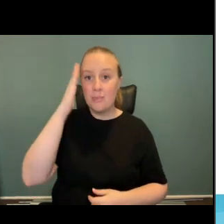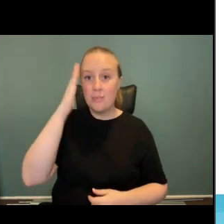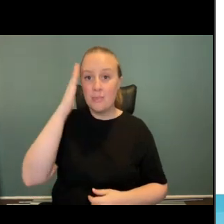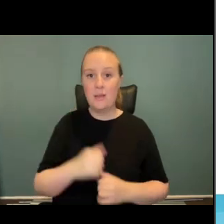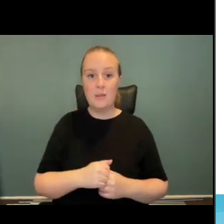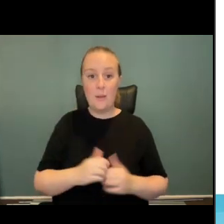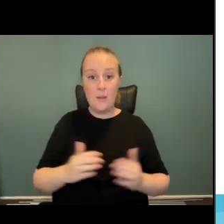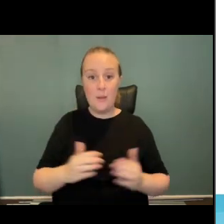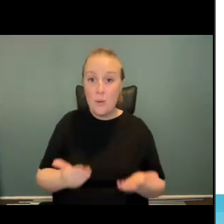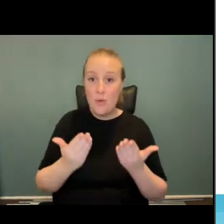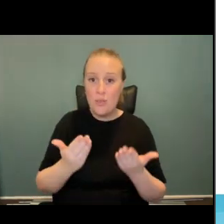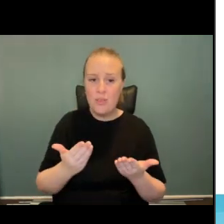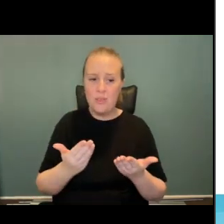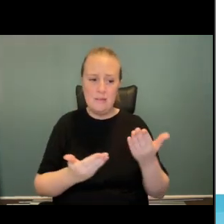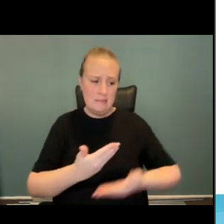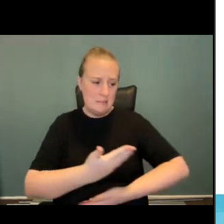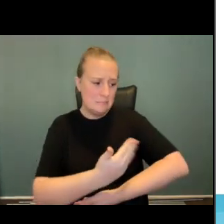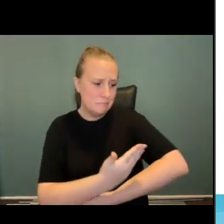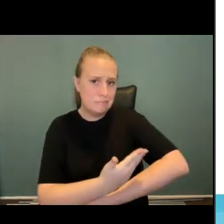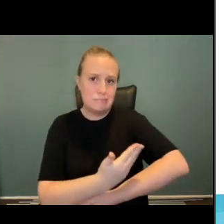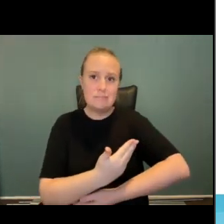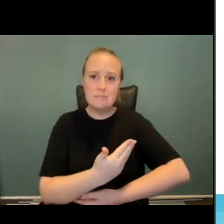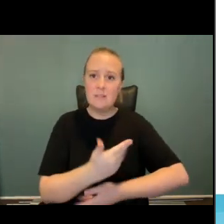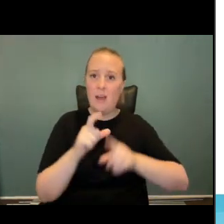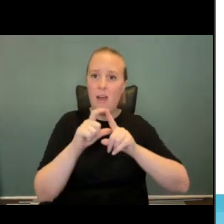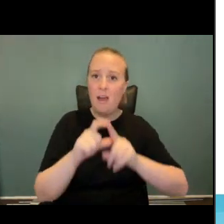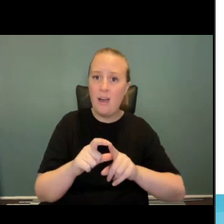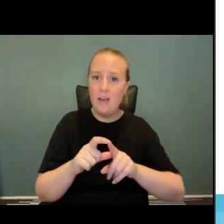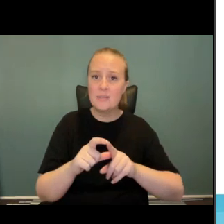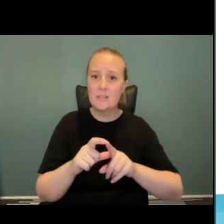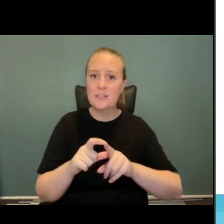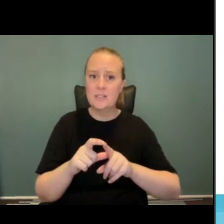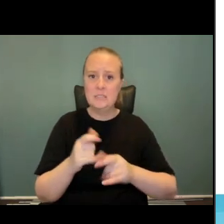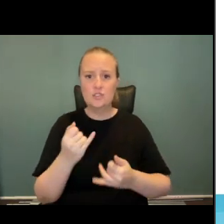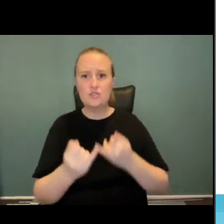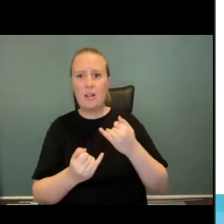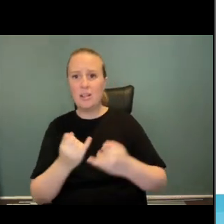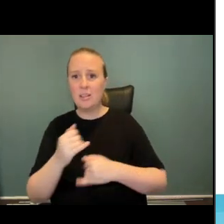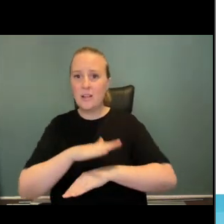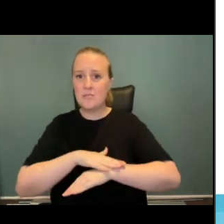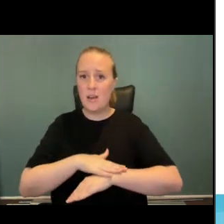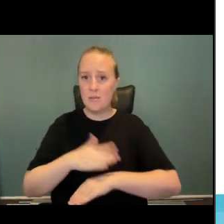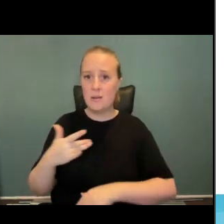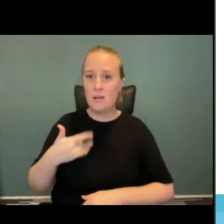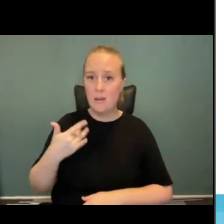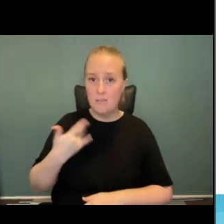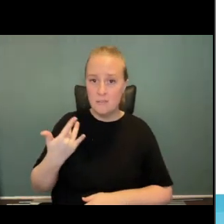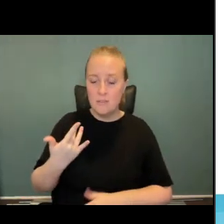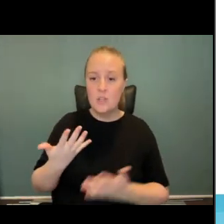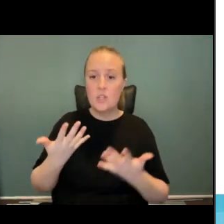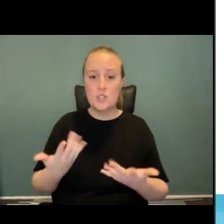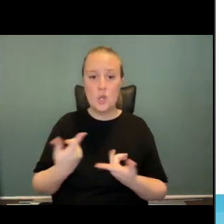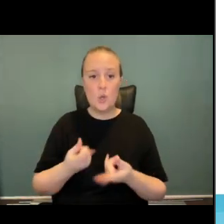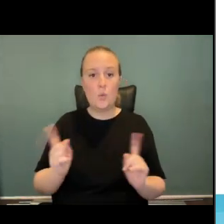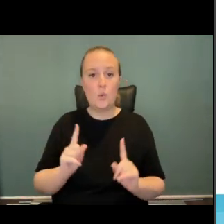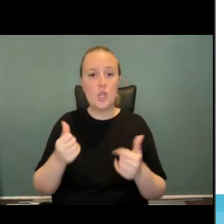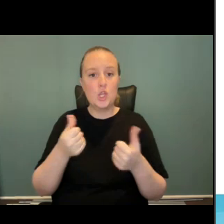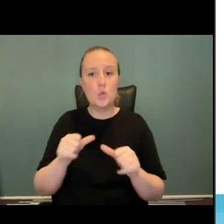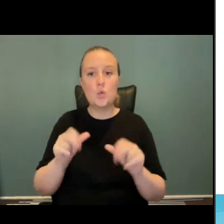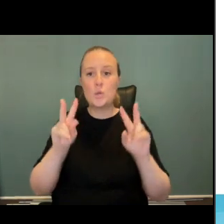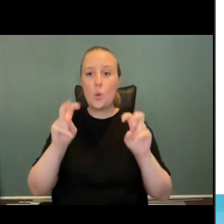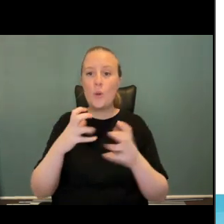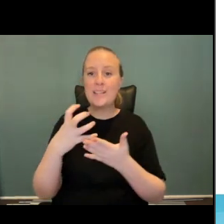we do understand it's a difficult time in their lives. So what we do is we utilise a safety first and trauma informed practice